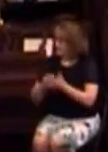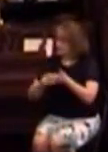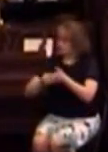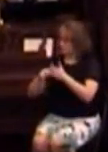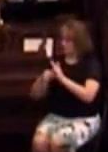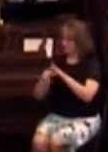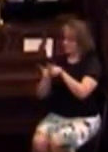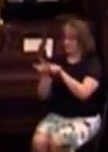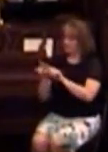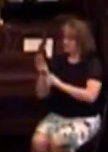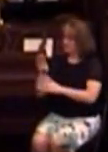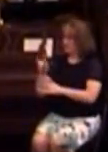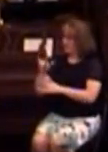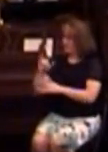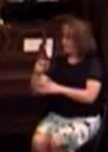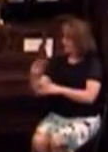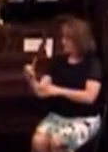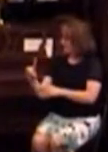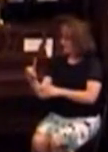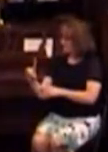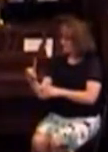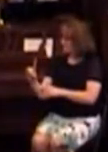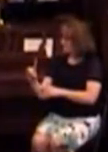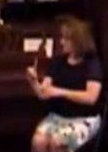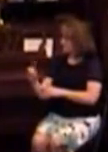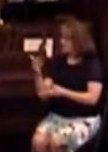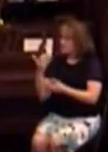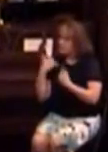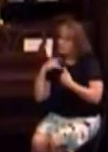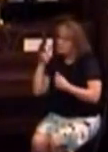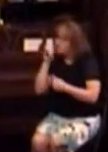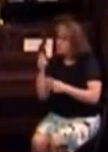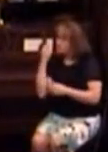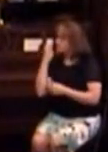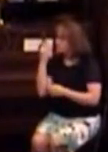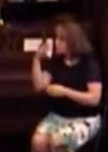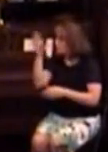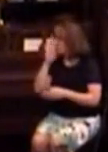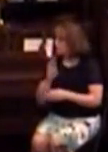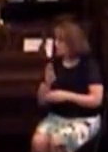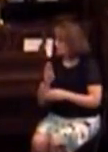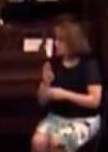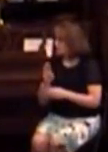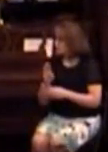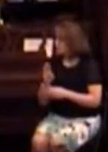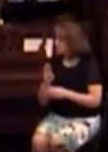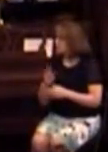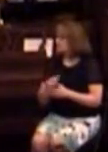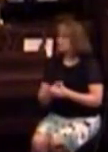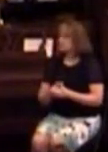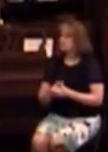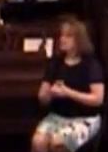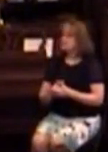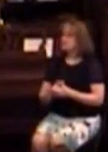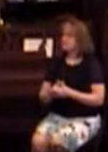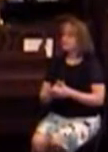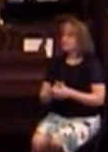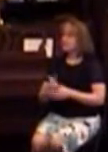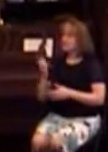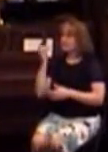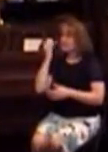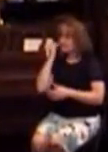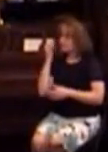might have questions for God. And it's almost this position of, when you can answer satisfactorily